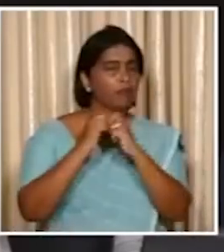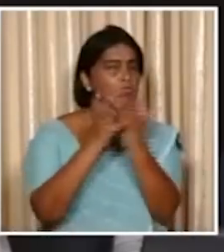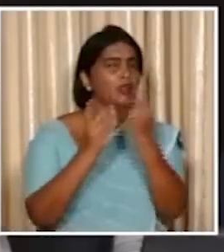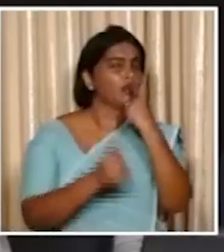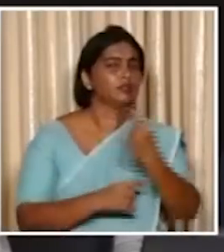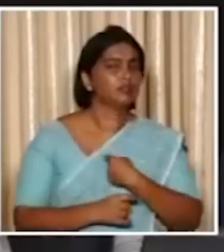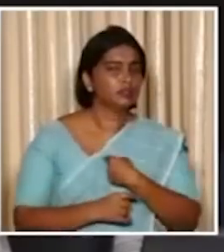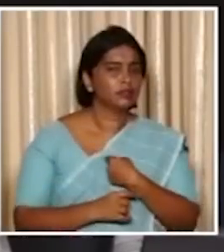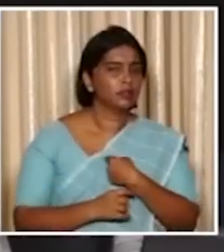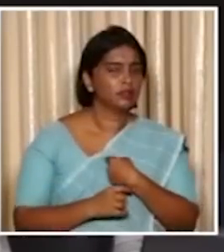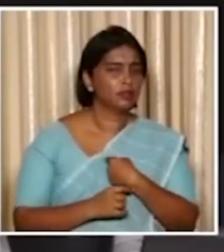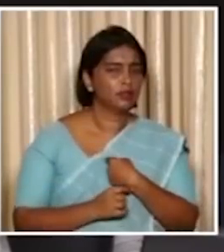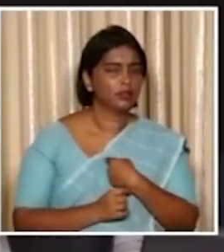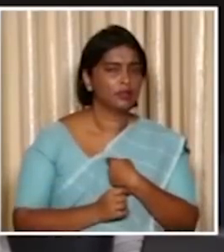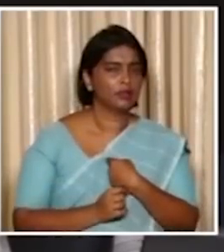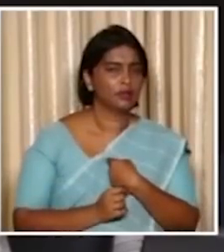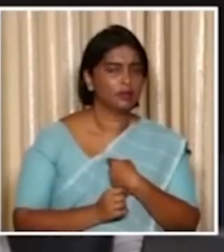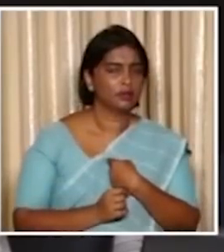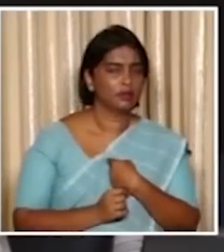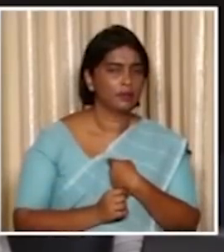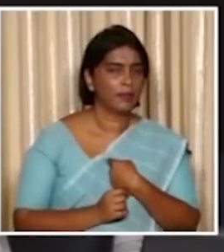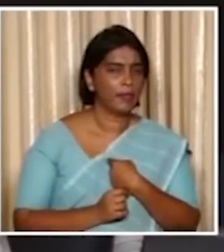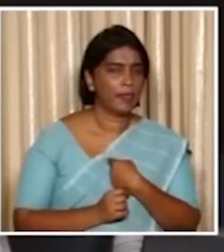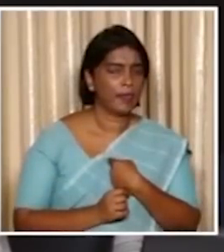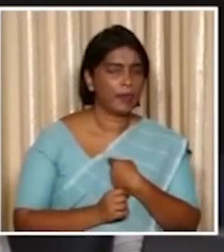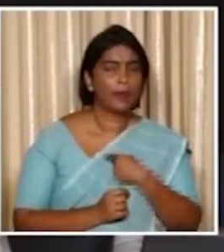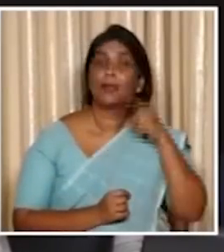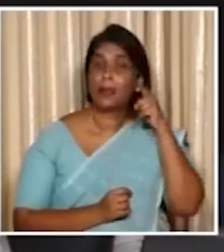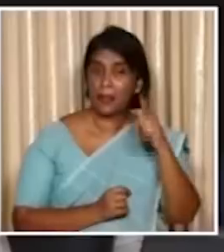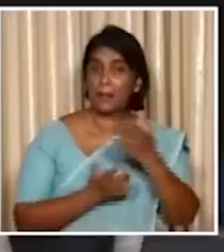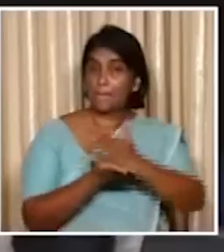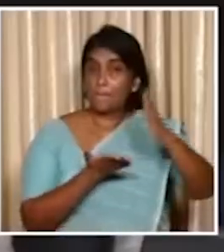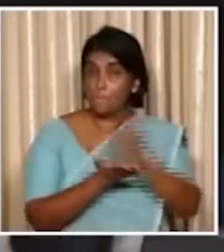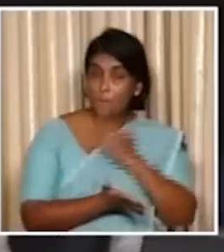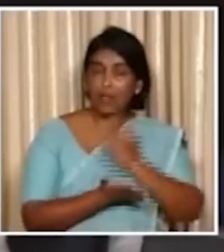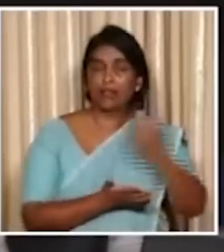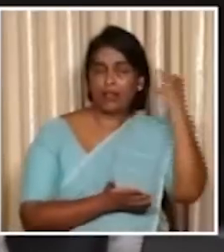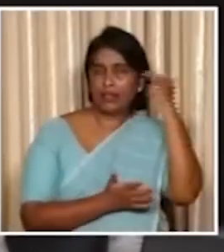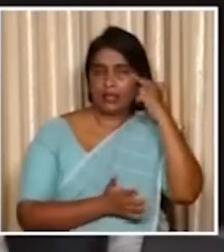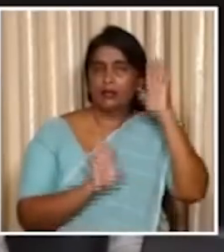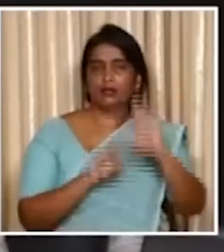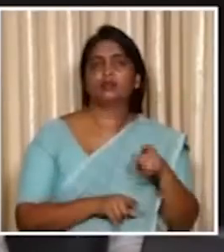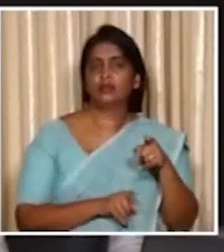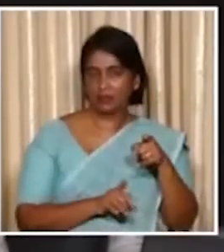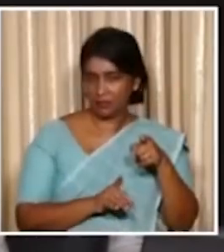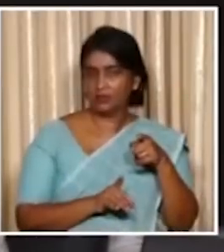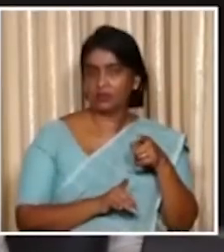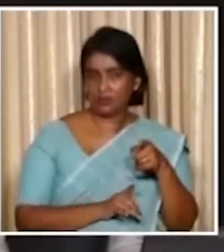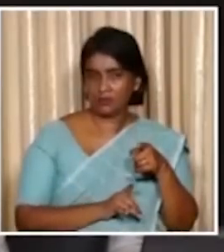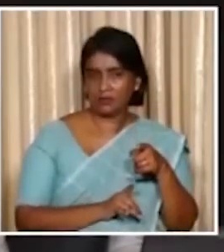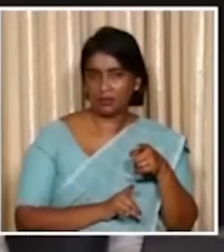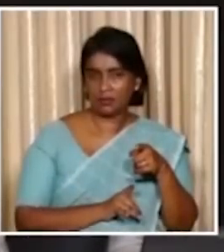are a mark of division. You want to continue from the same.